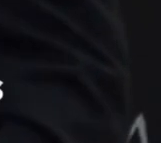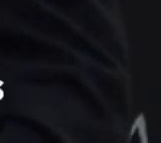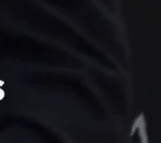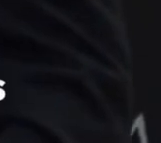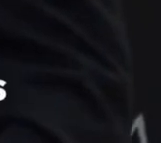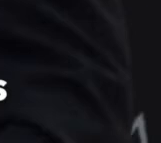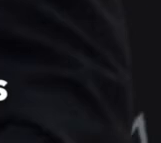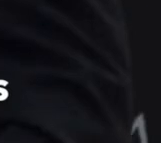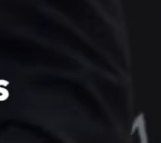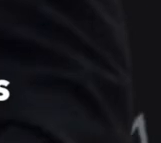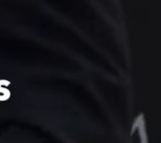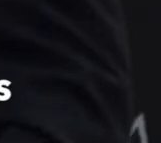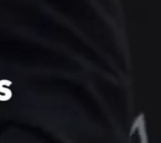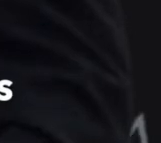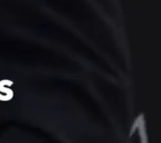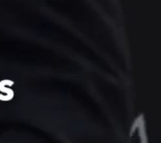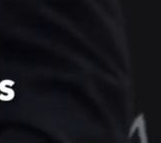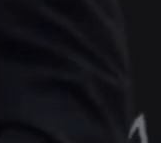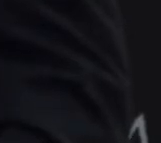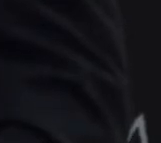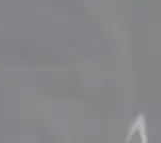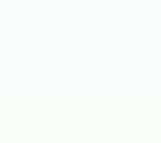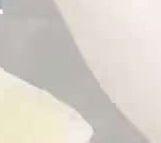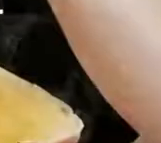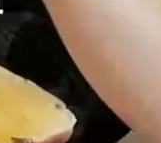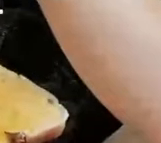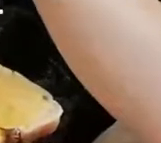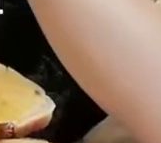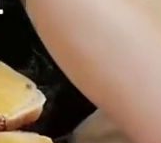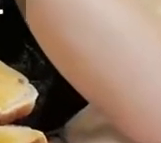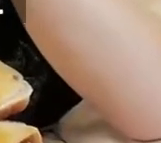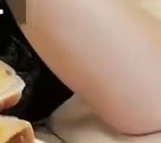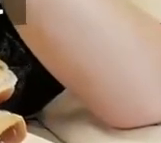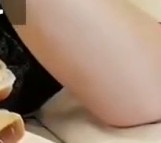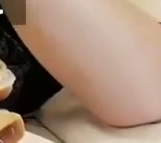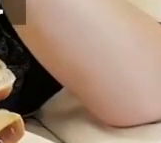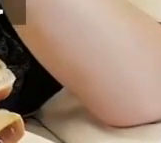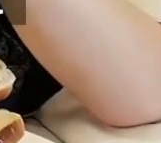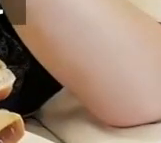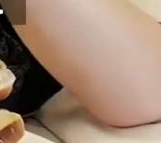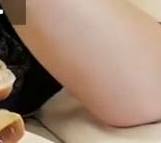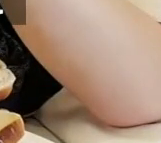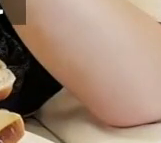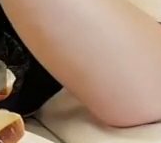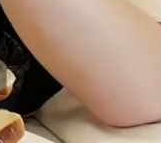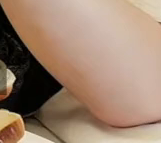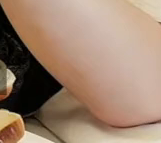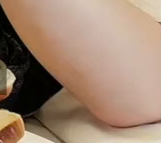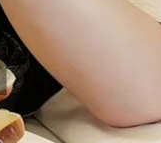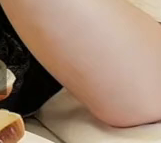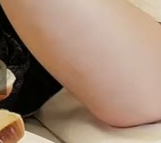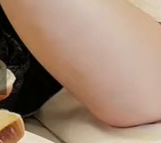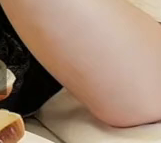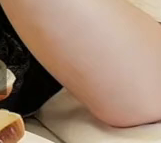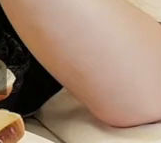It can change their lives in incredible ways. We just want to give our child the best chance in